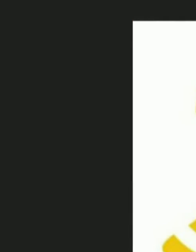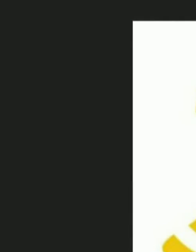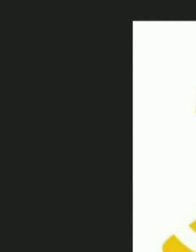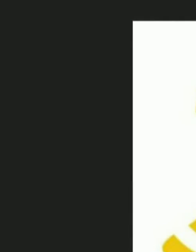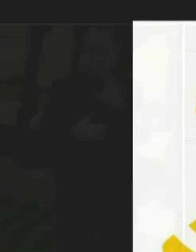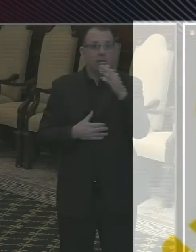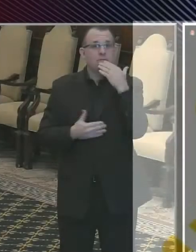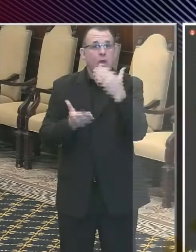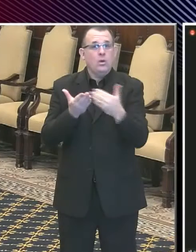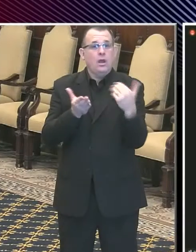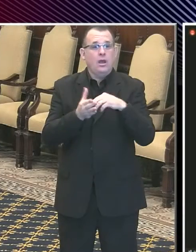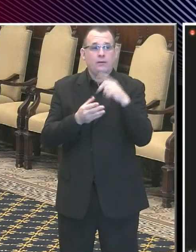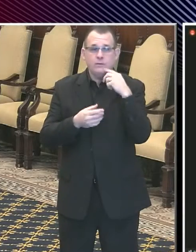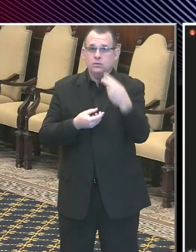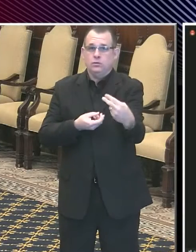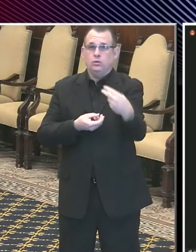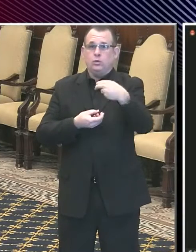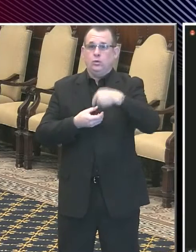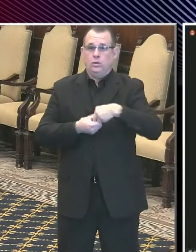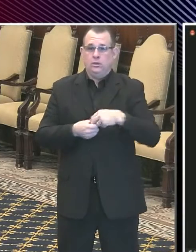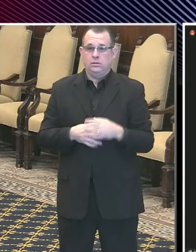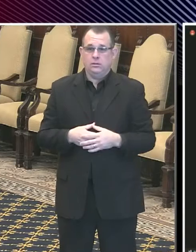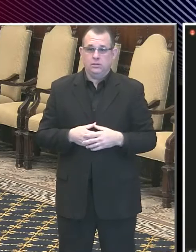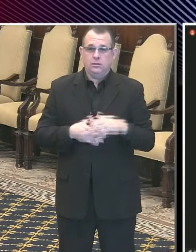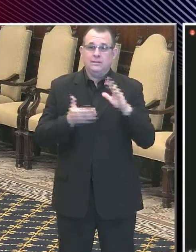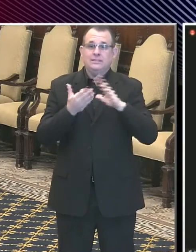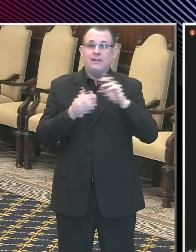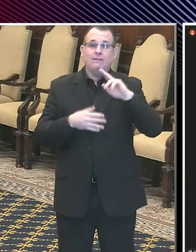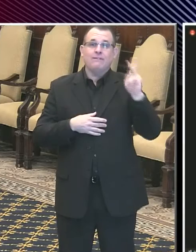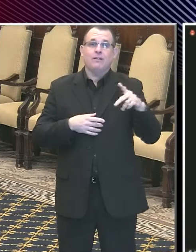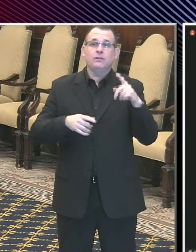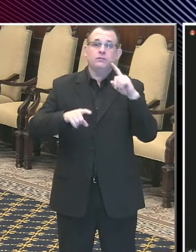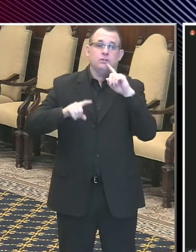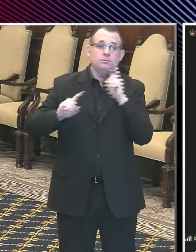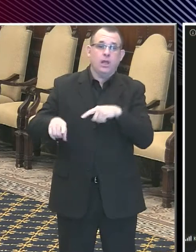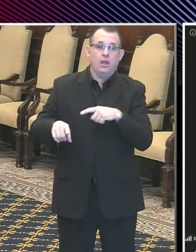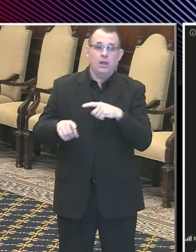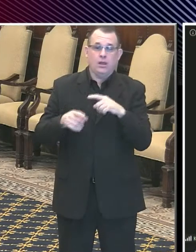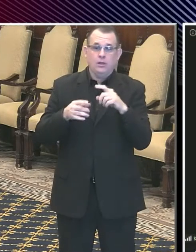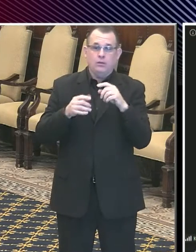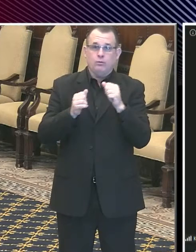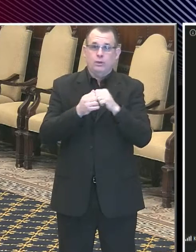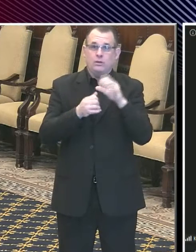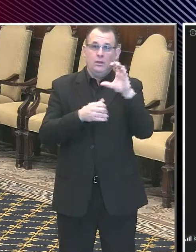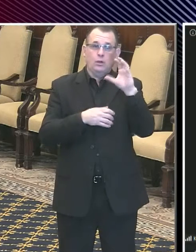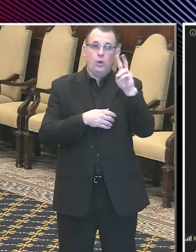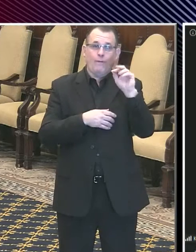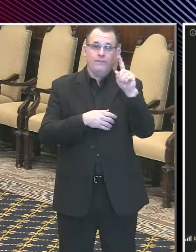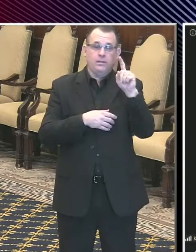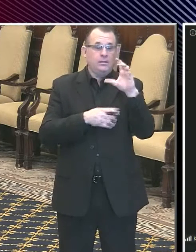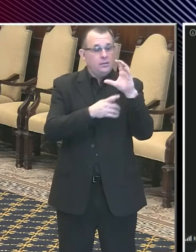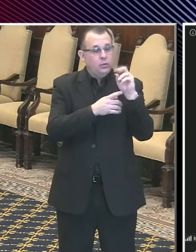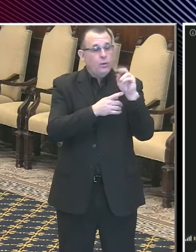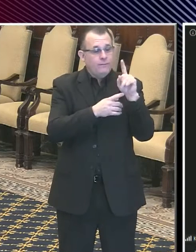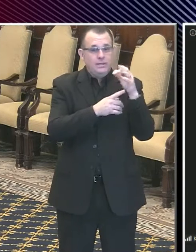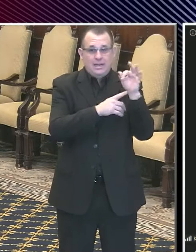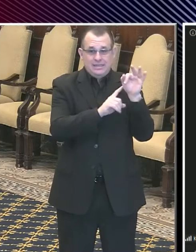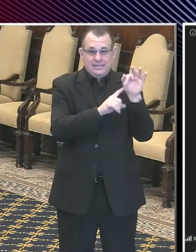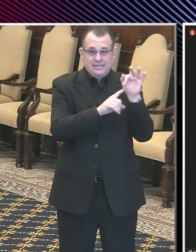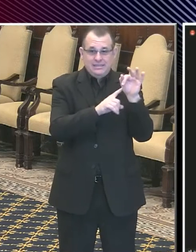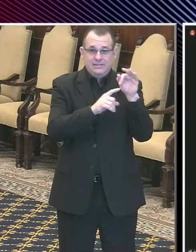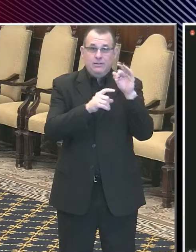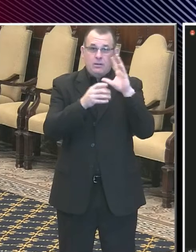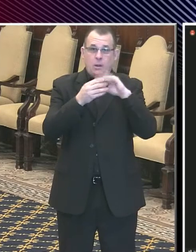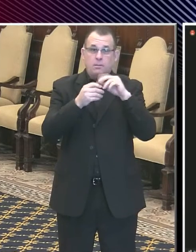our daily briefing on the City of Philadelphia's response to COVID-19. Today, all of our speakers are joining us virtually to adhere to